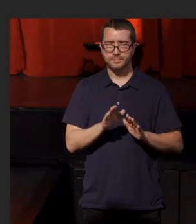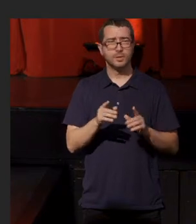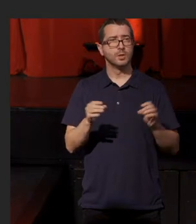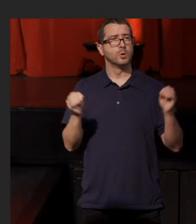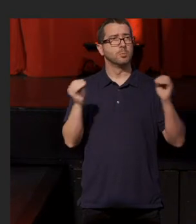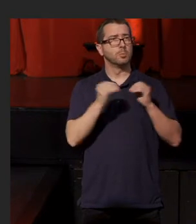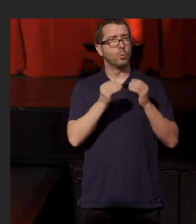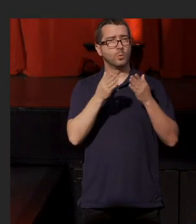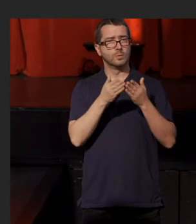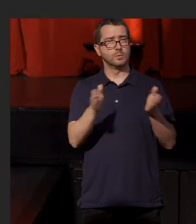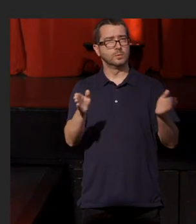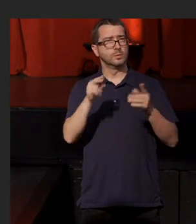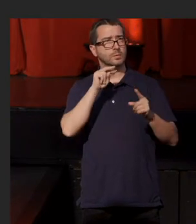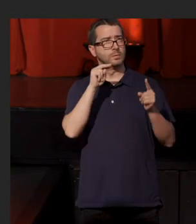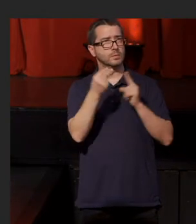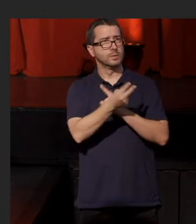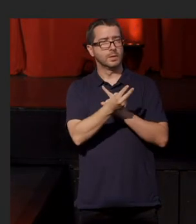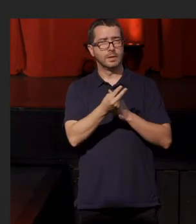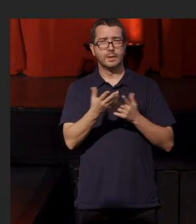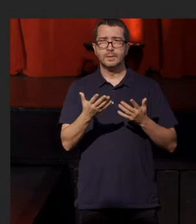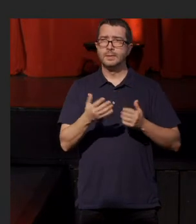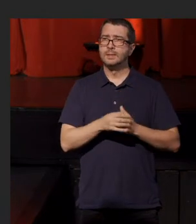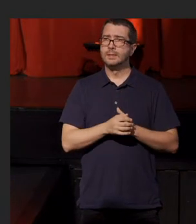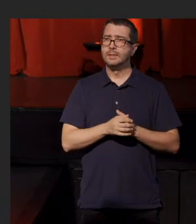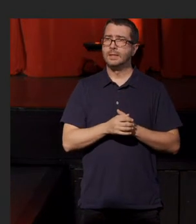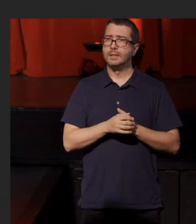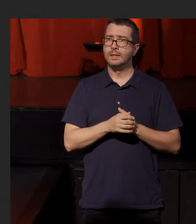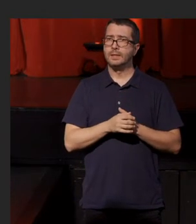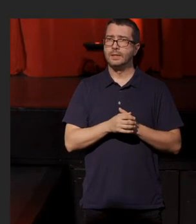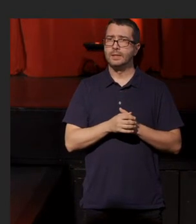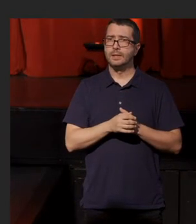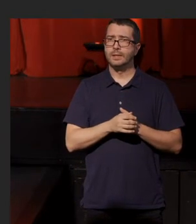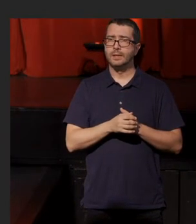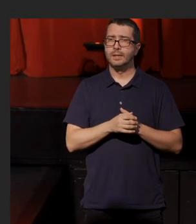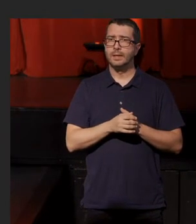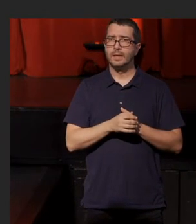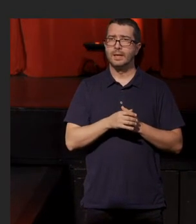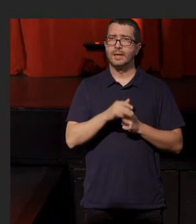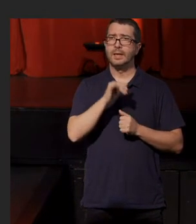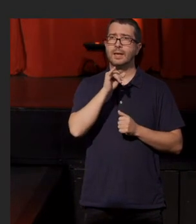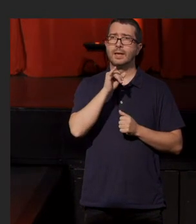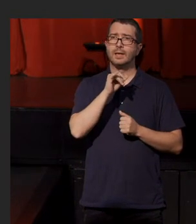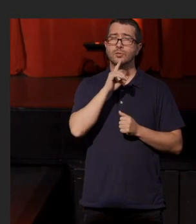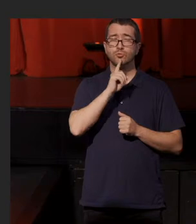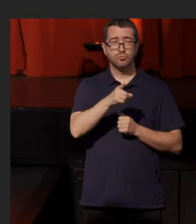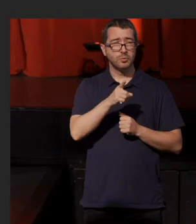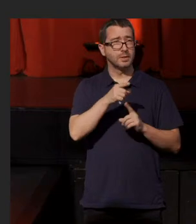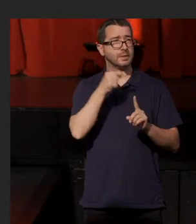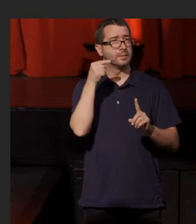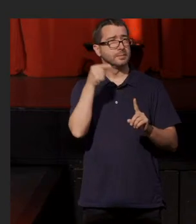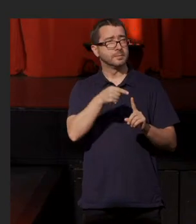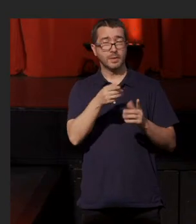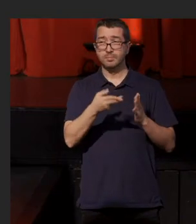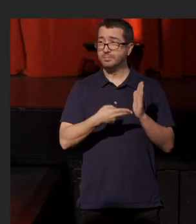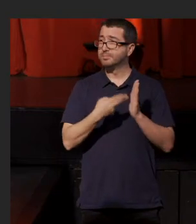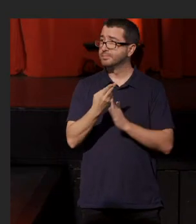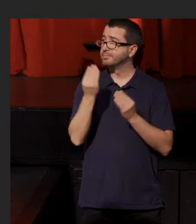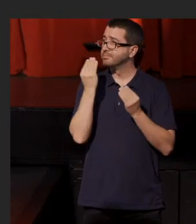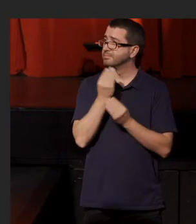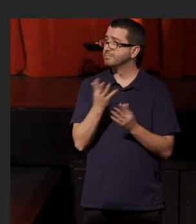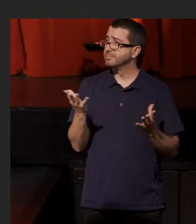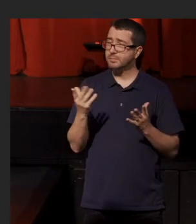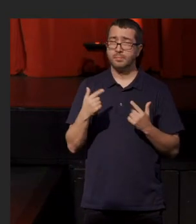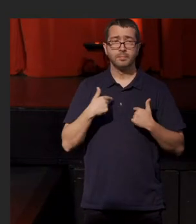of state-centric kind of way, I think is misleading, because what we're really dealing with, I'll be frank with you, you know, I